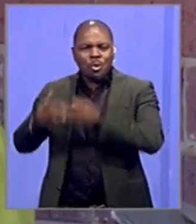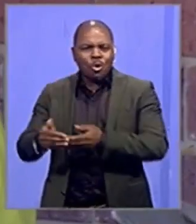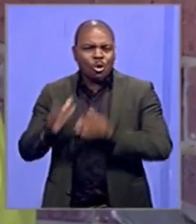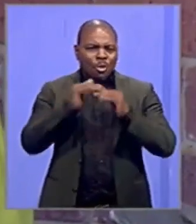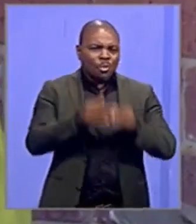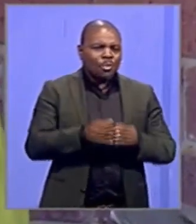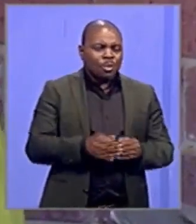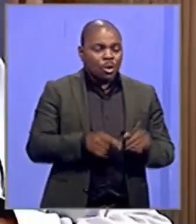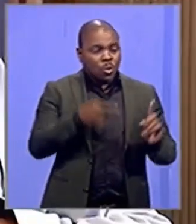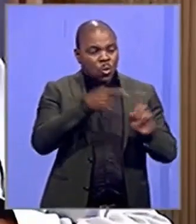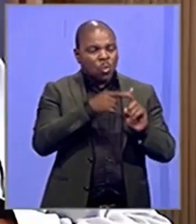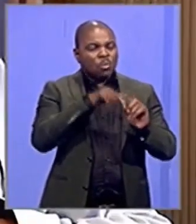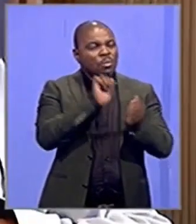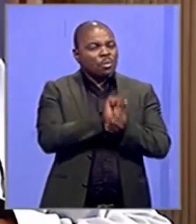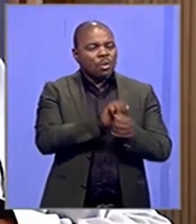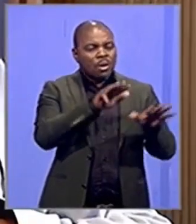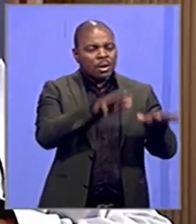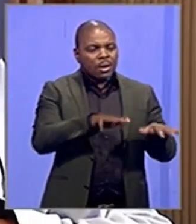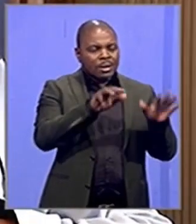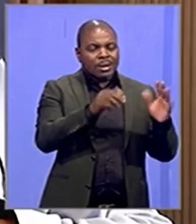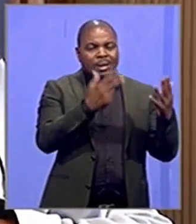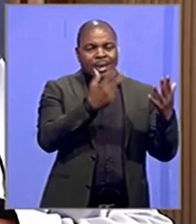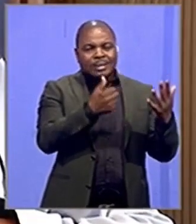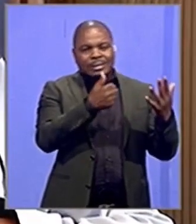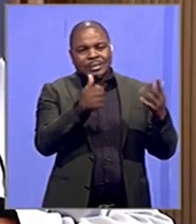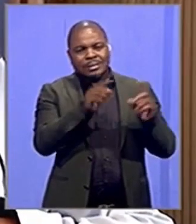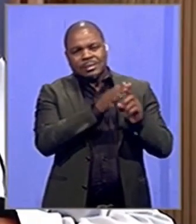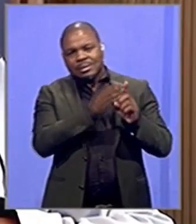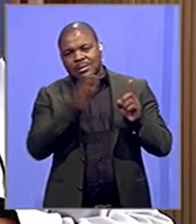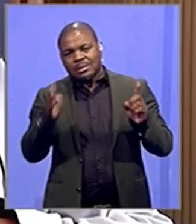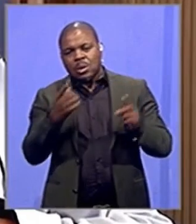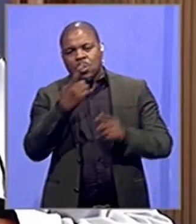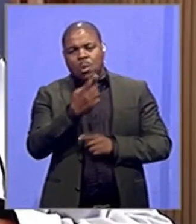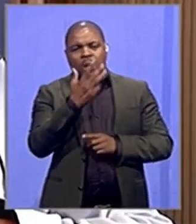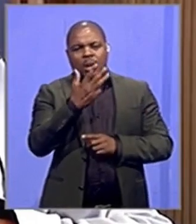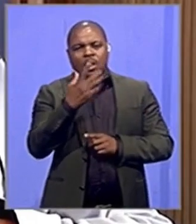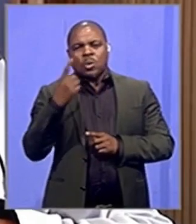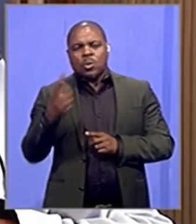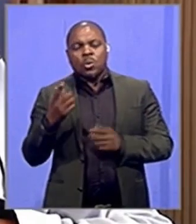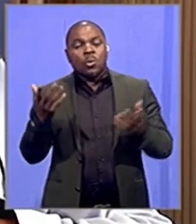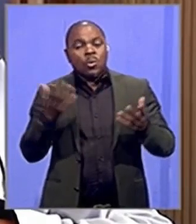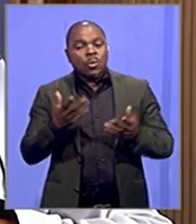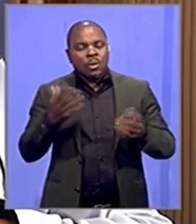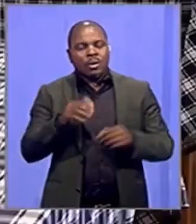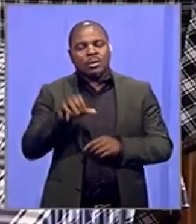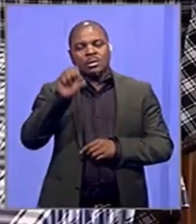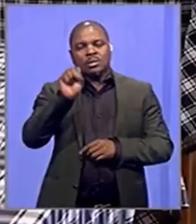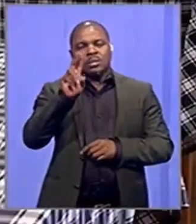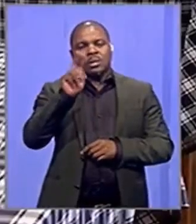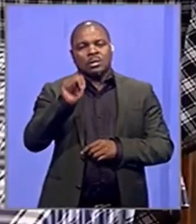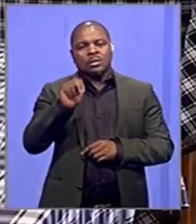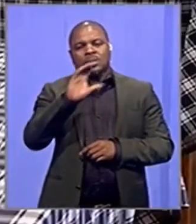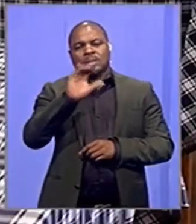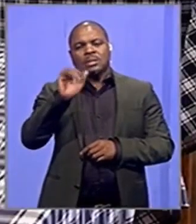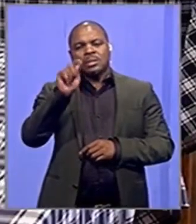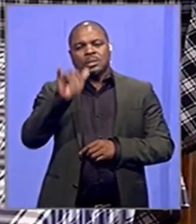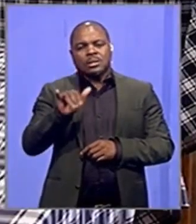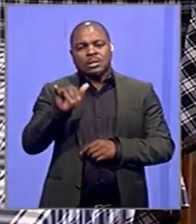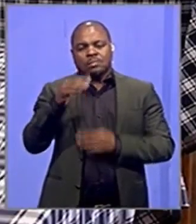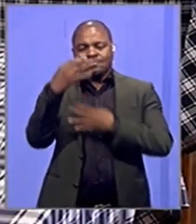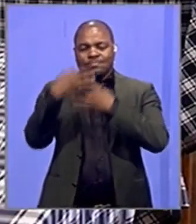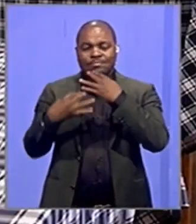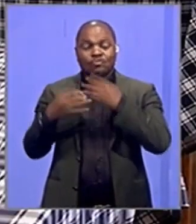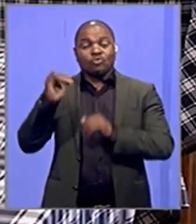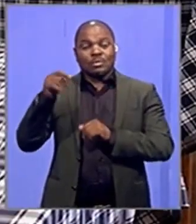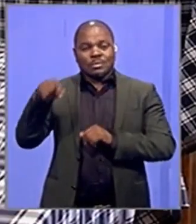ne a golegilwe go tloga ka 1986 go fitlhela 1991 kwa kgolegelong ya Sun City kwa Johannesburg. Lerato la